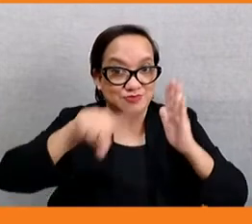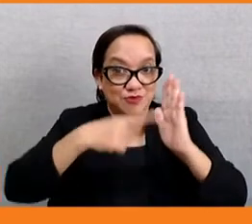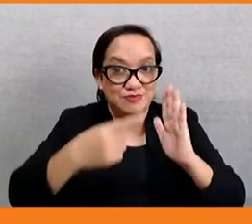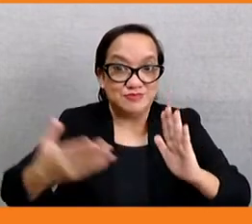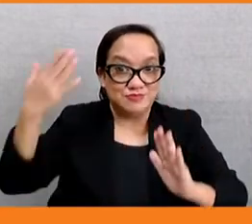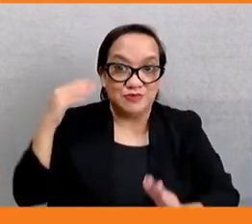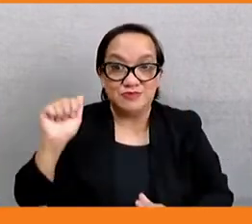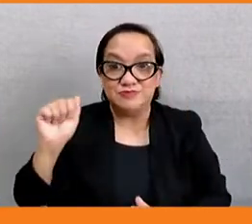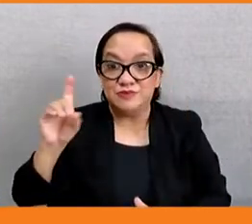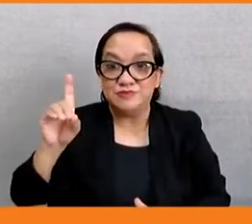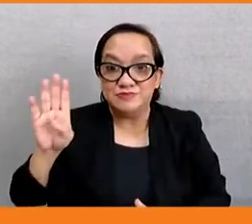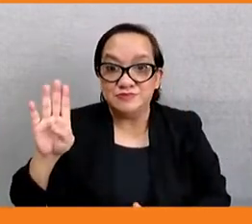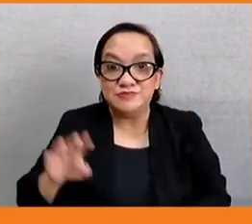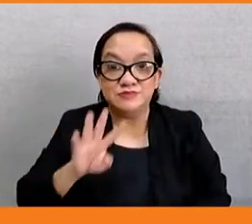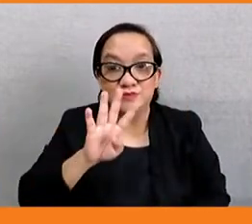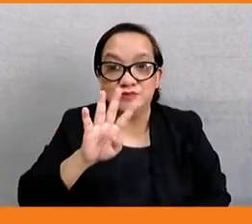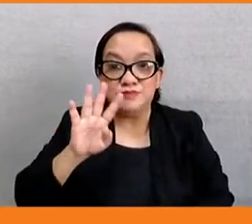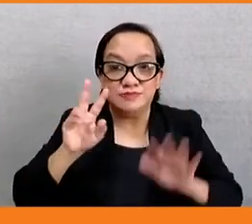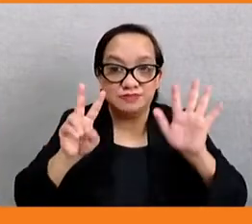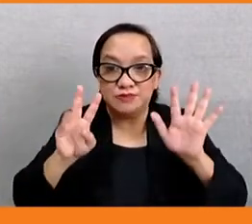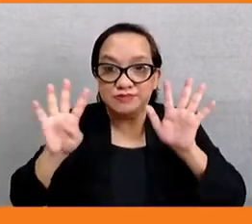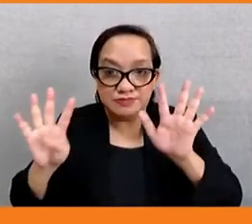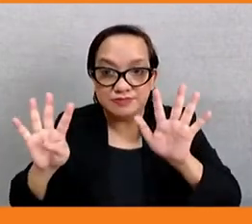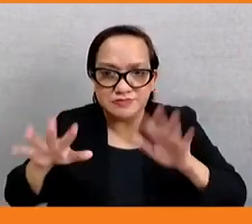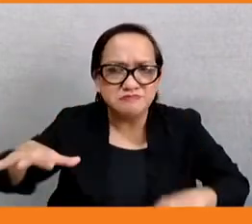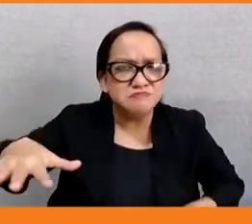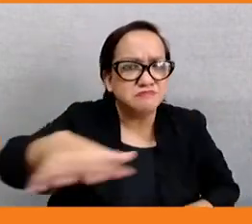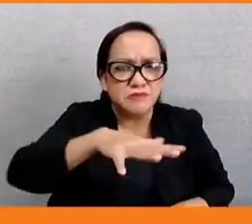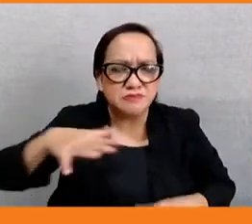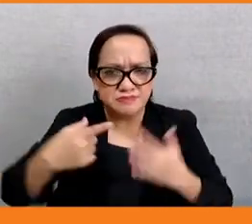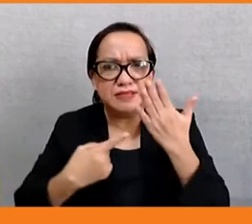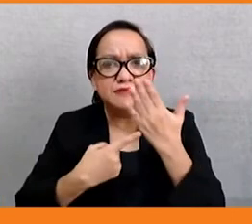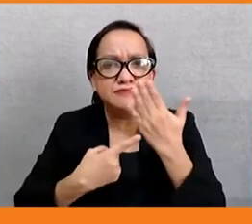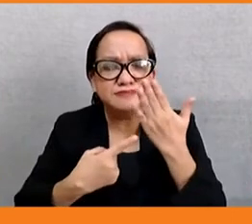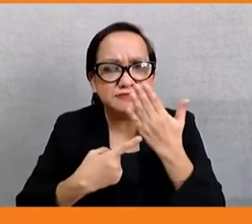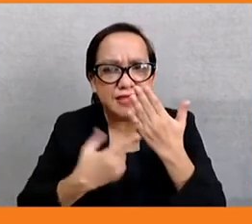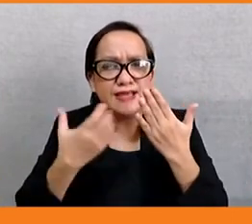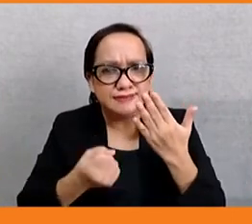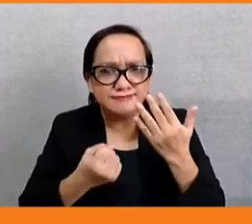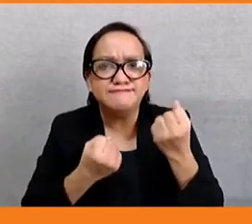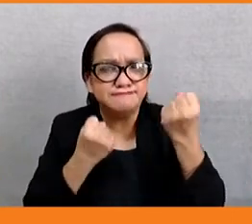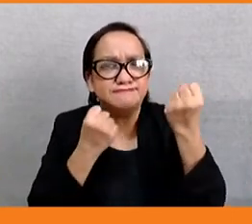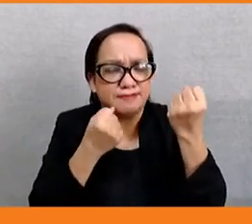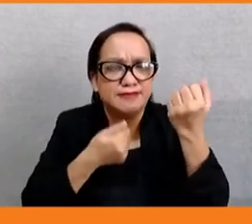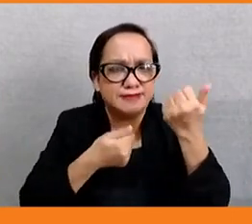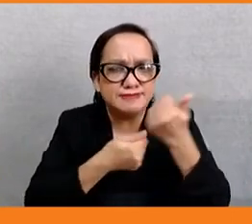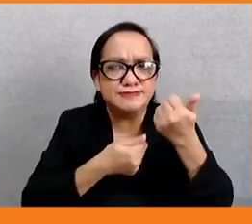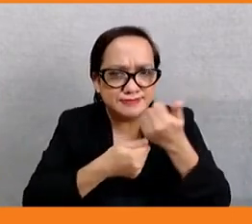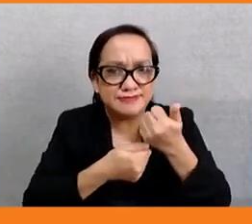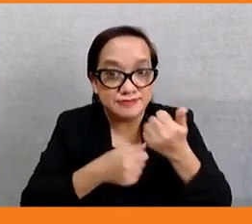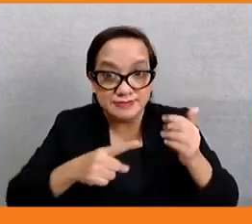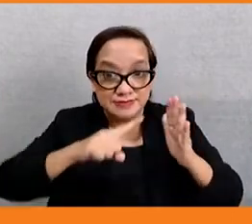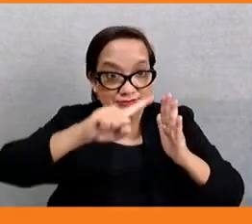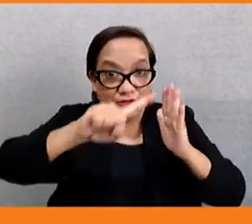loans, grants, and technical assistance totaling 11 billion to Sri Lanka. A report prepared by the Center for